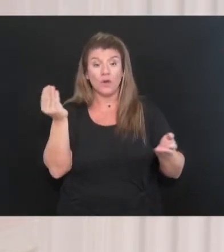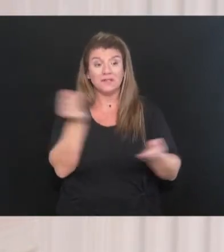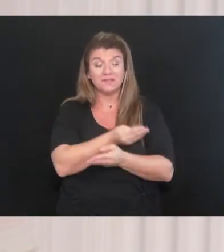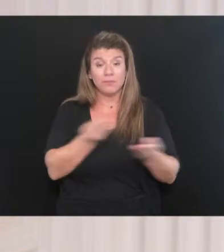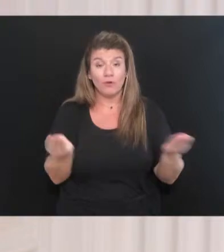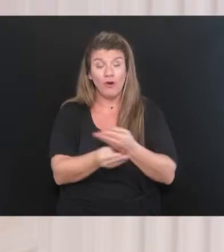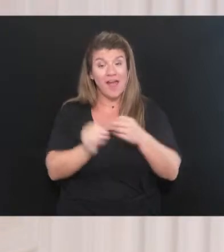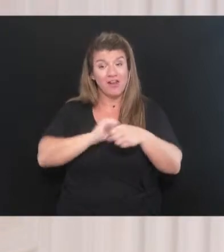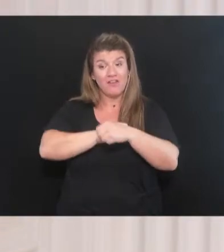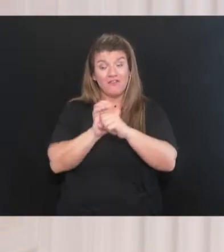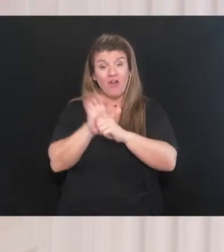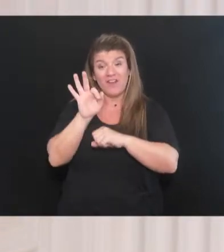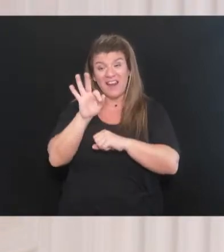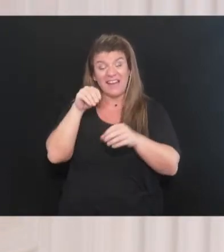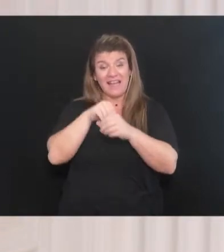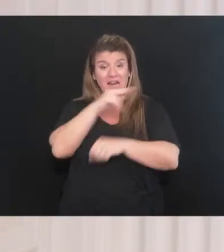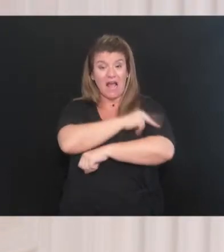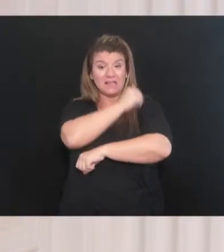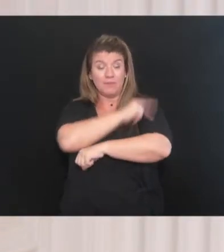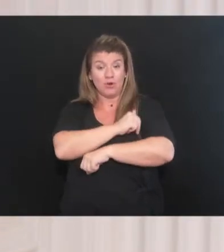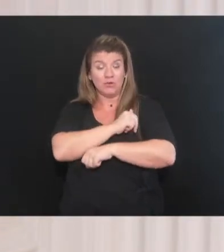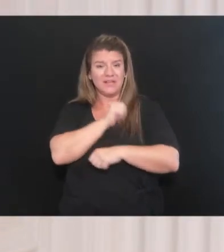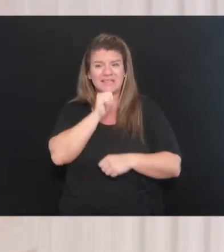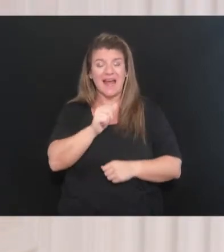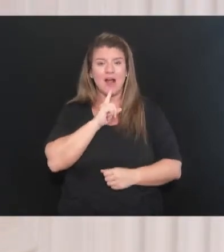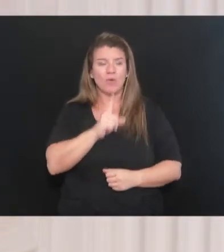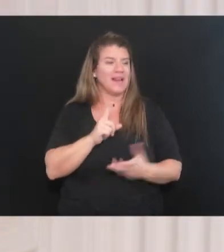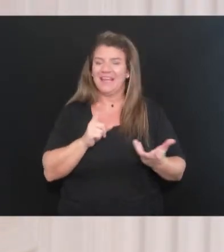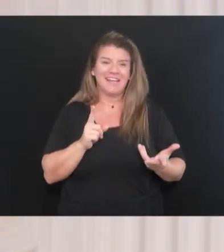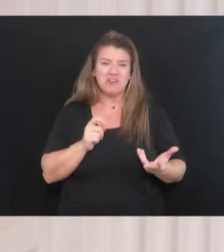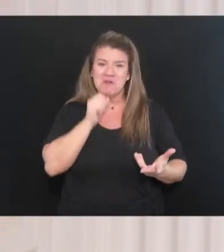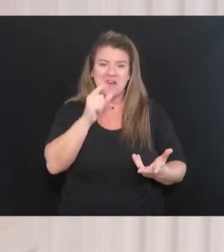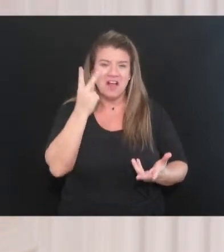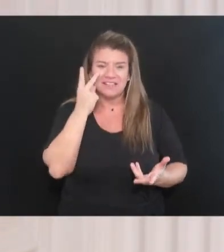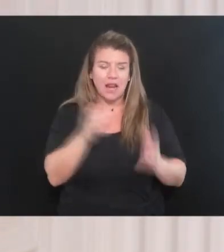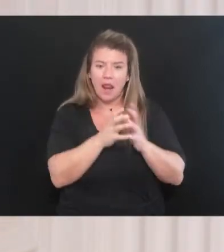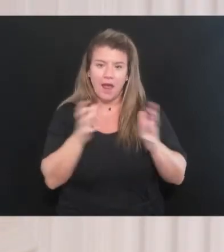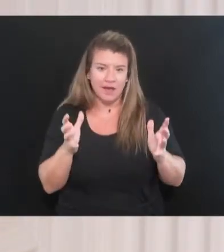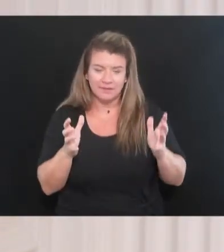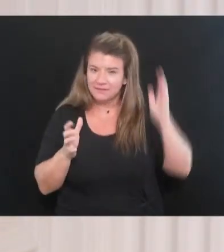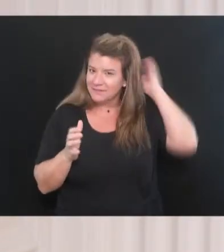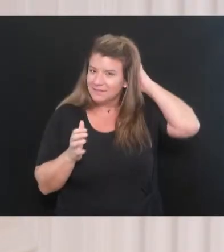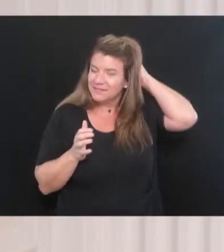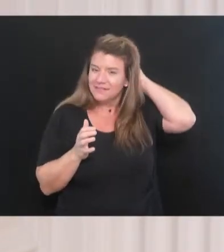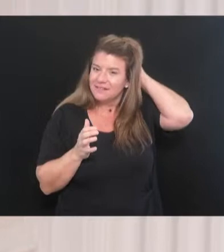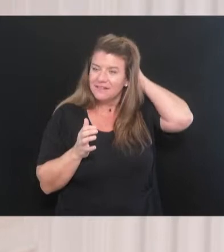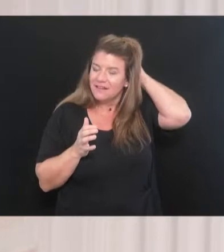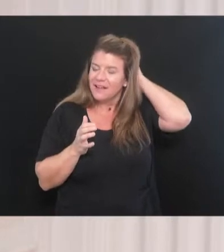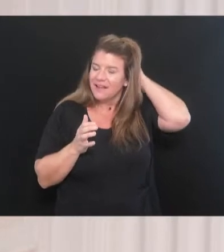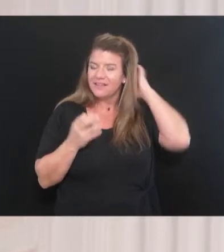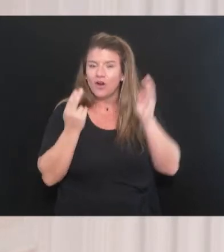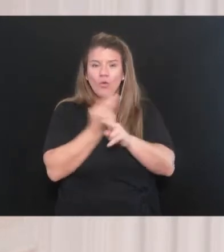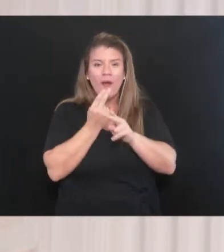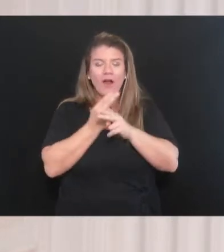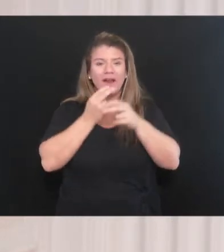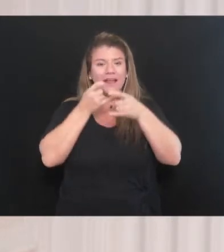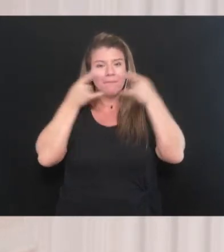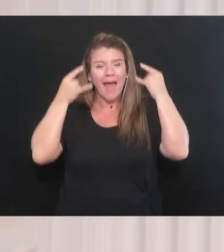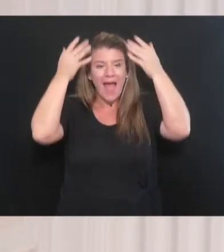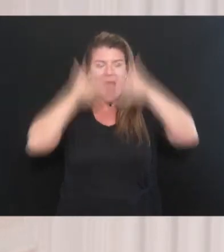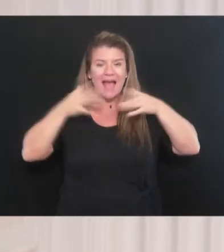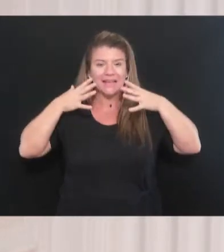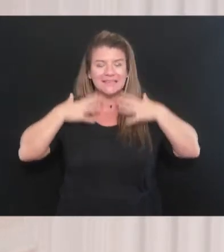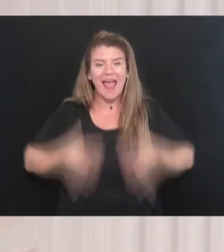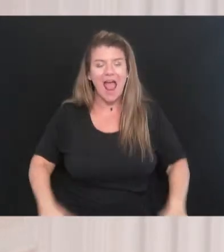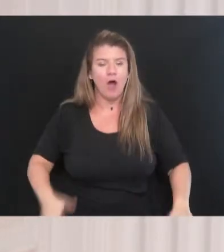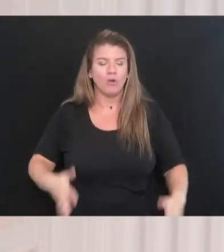COVID-19 in hospital settings is really not, we have not seen that at all. They're heavily gowned and masked up in those situations. So